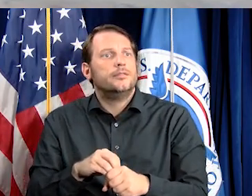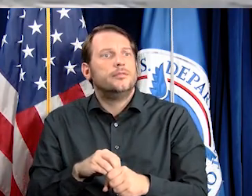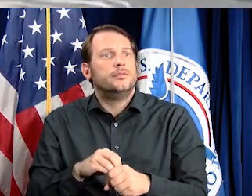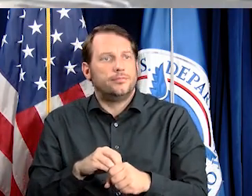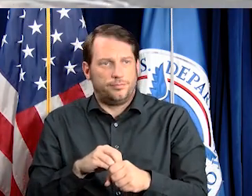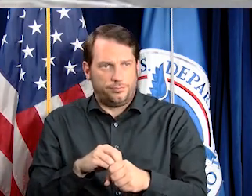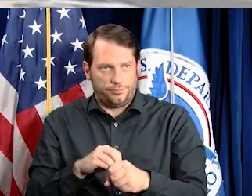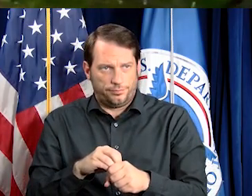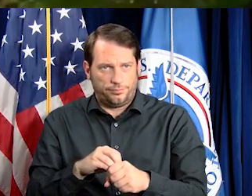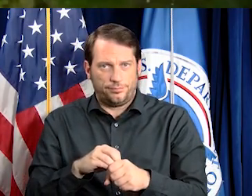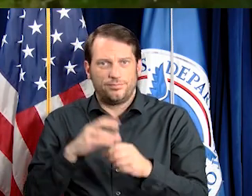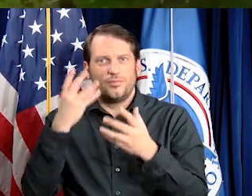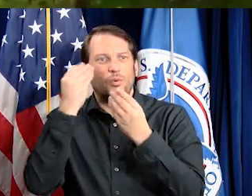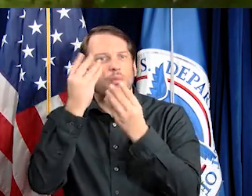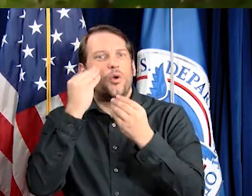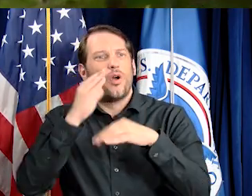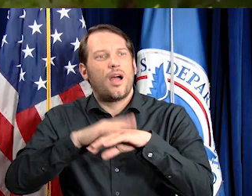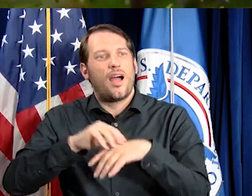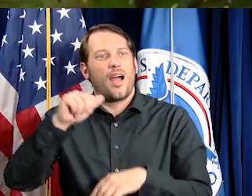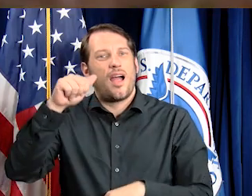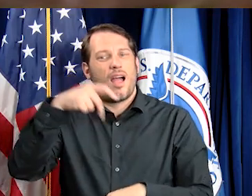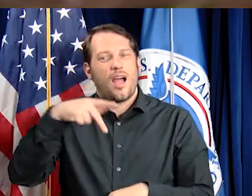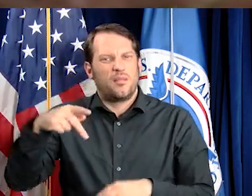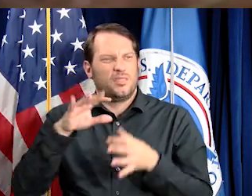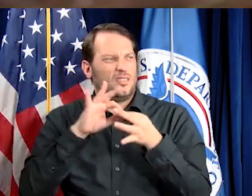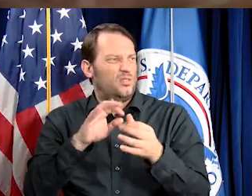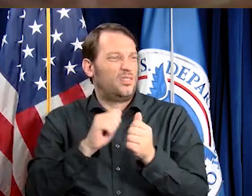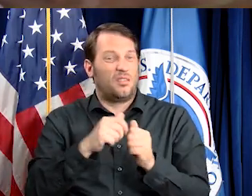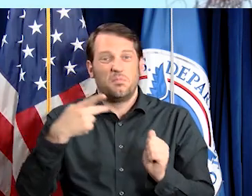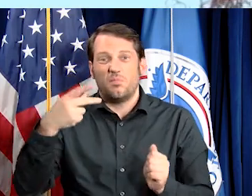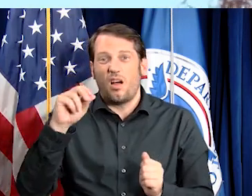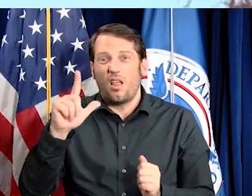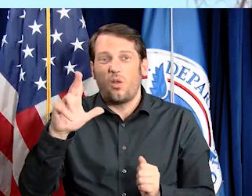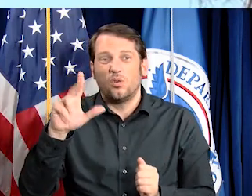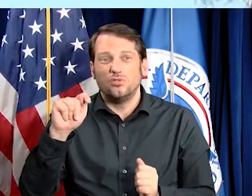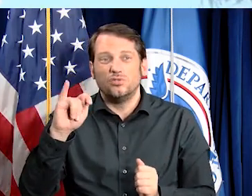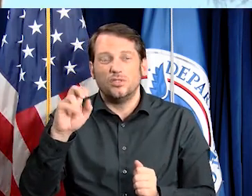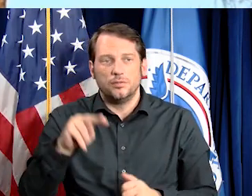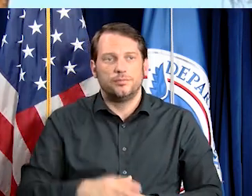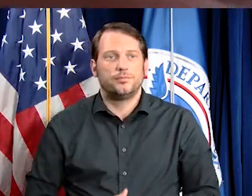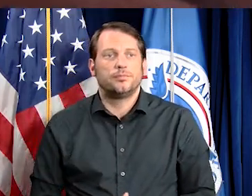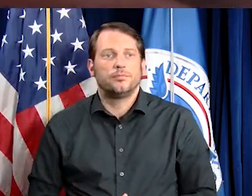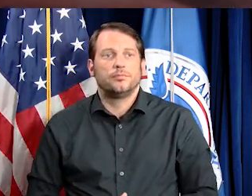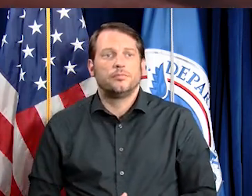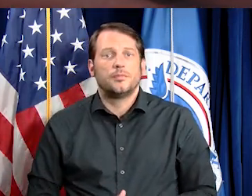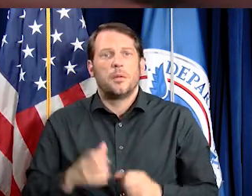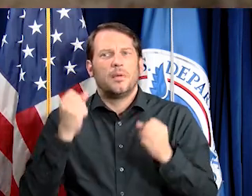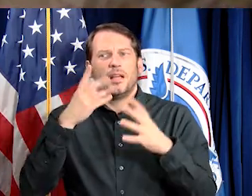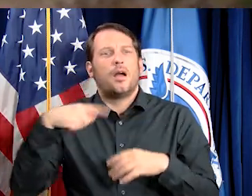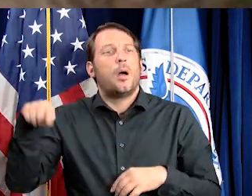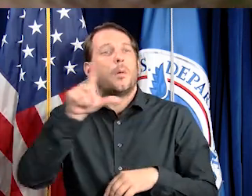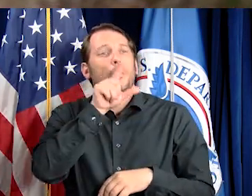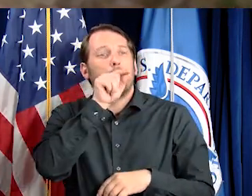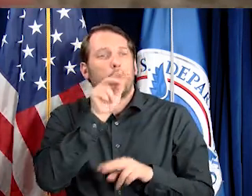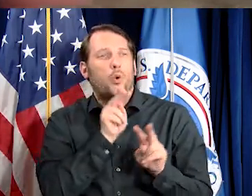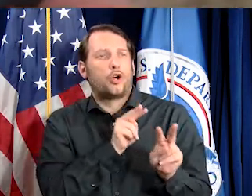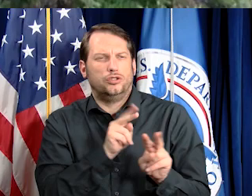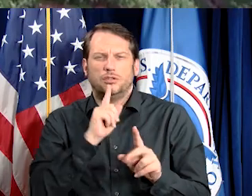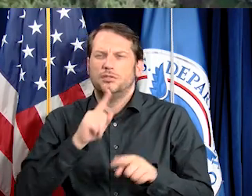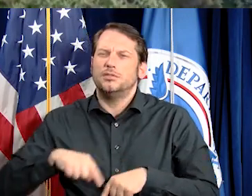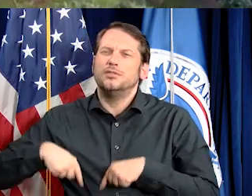report polluters. Every year at Christmas, thousands of bird watchers continue 100 years of